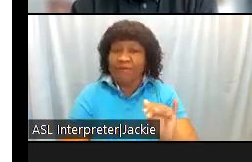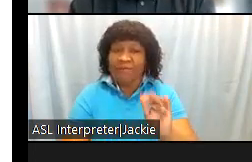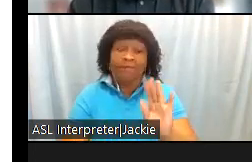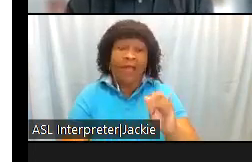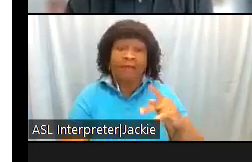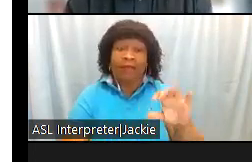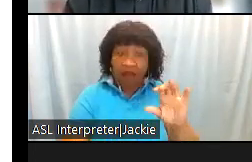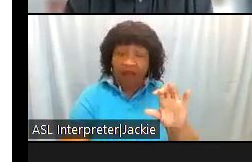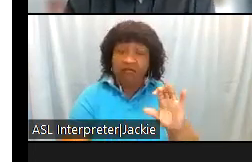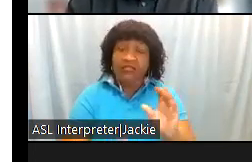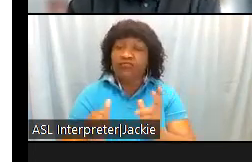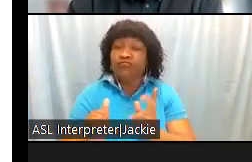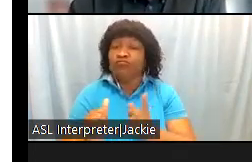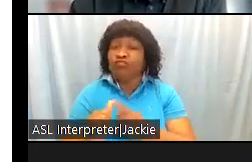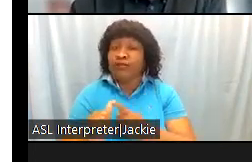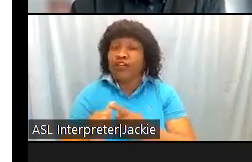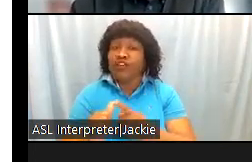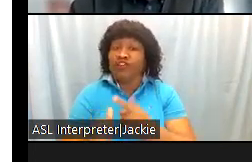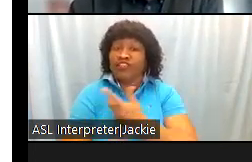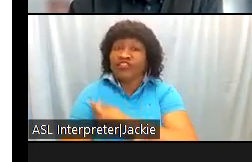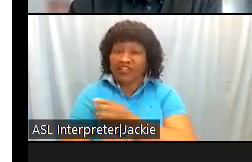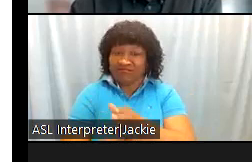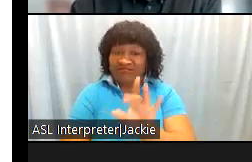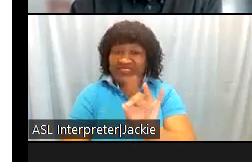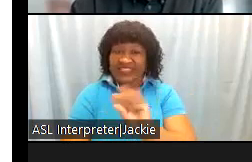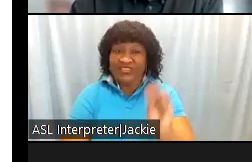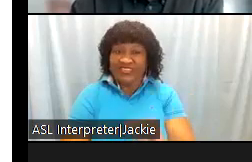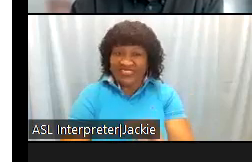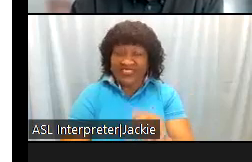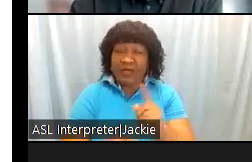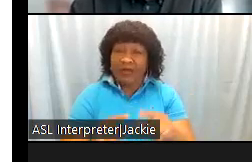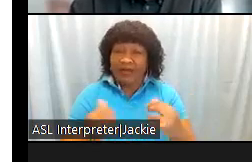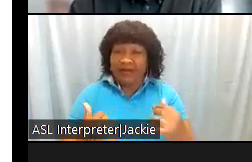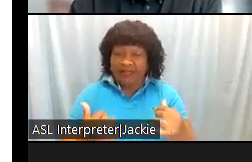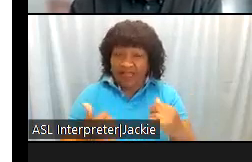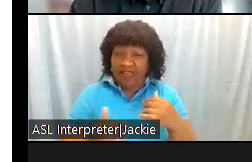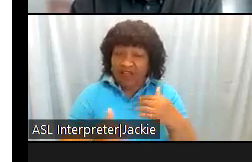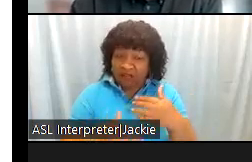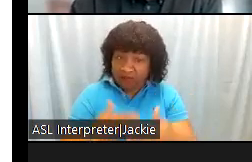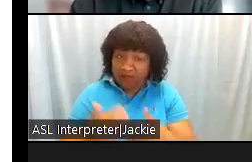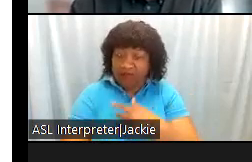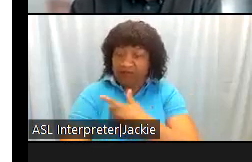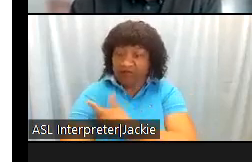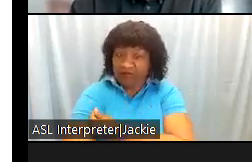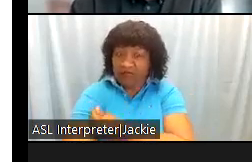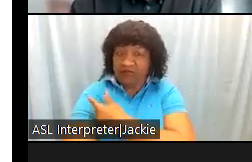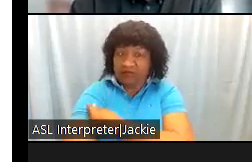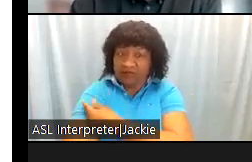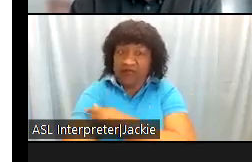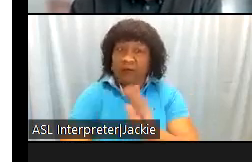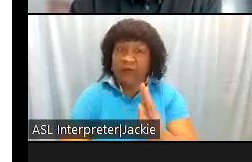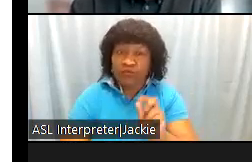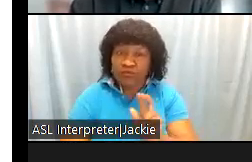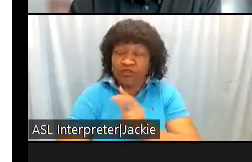in the primary series and often achieving over 80%. But when we are getting into the boosters and getting